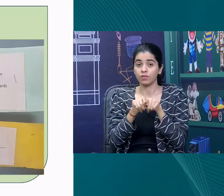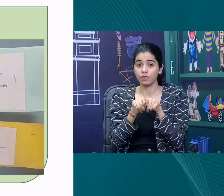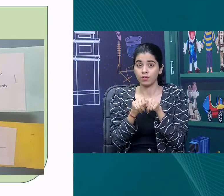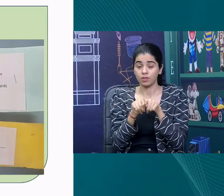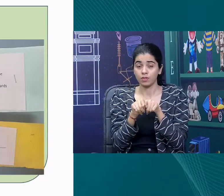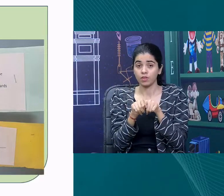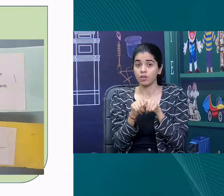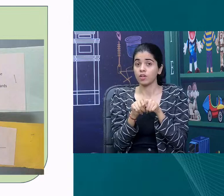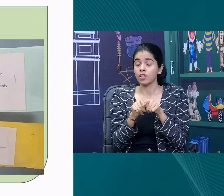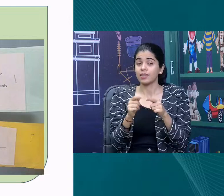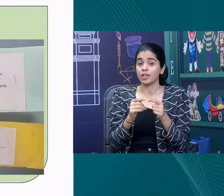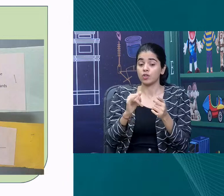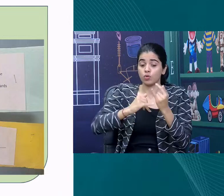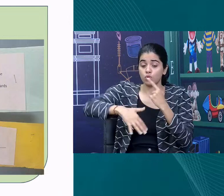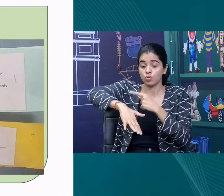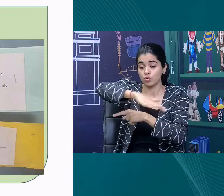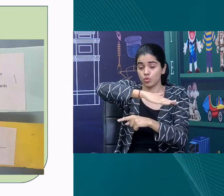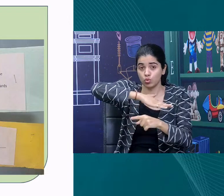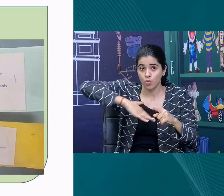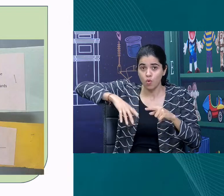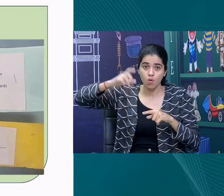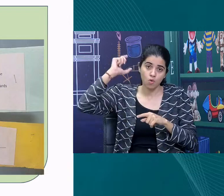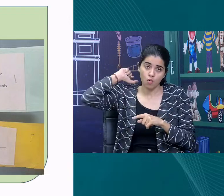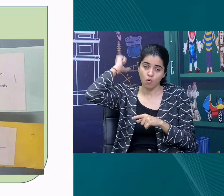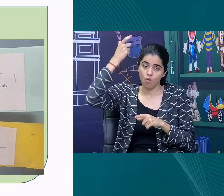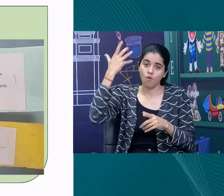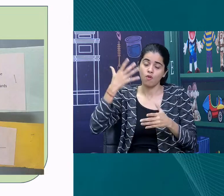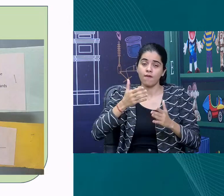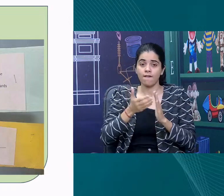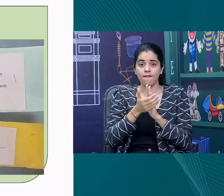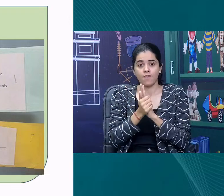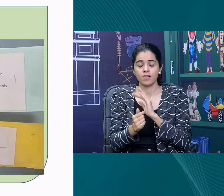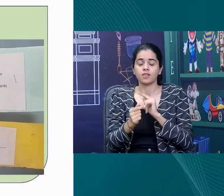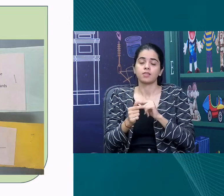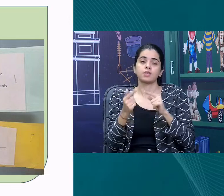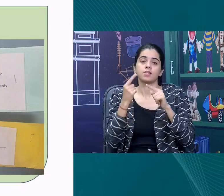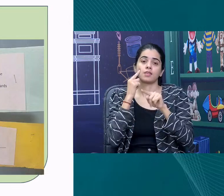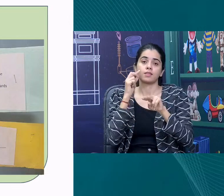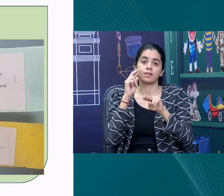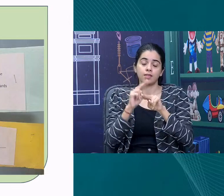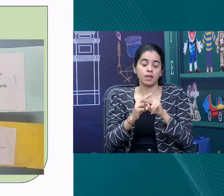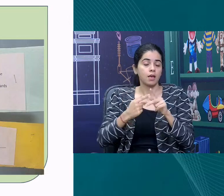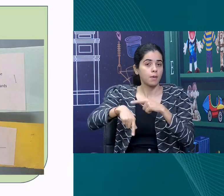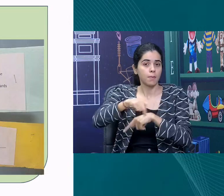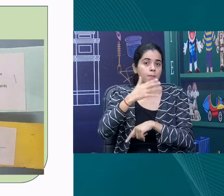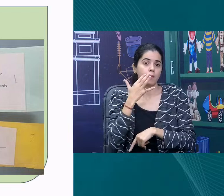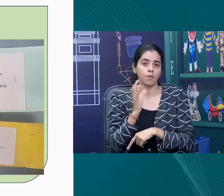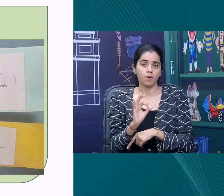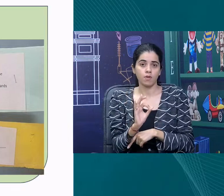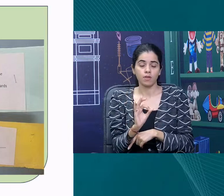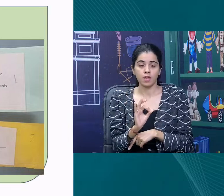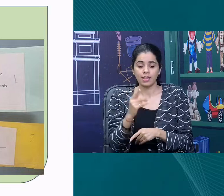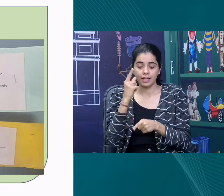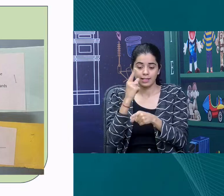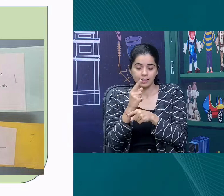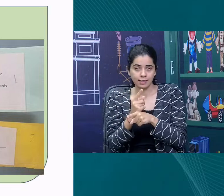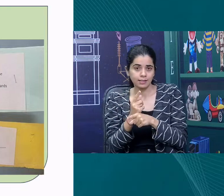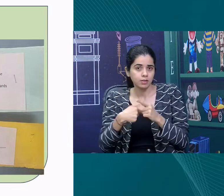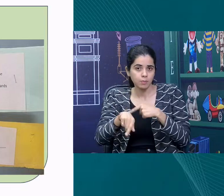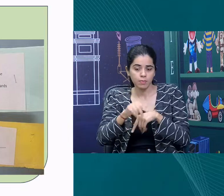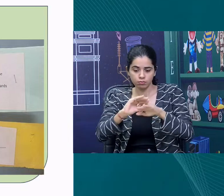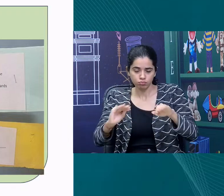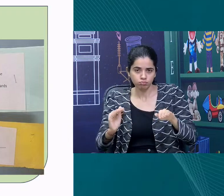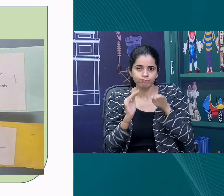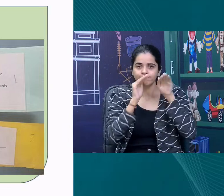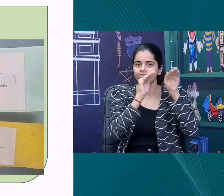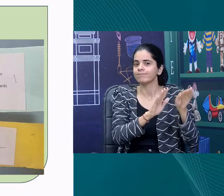these skills, socio-cognitive skills, are promoted. Children are not over-dependent on the teacher. So very clear instructions which is written on